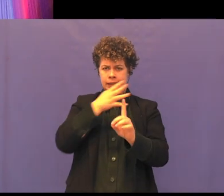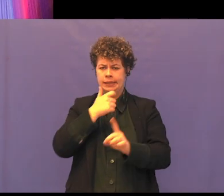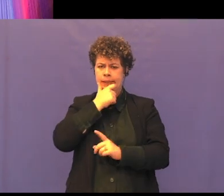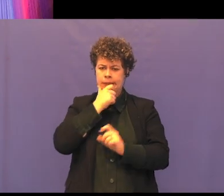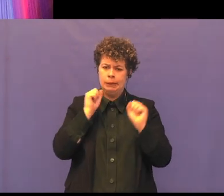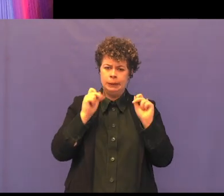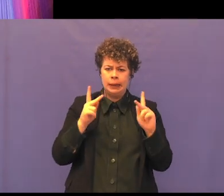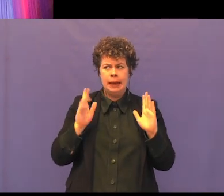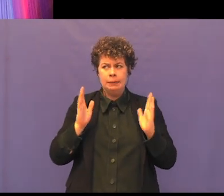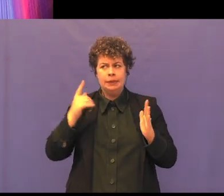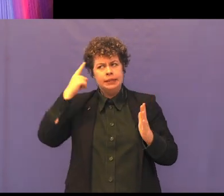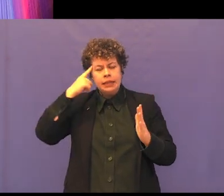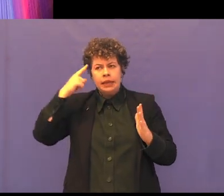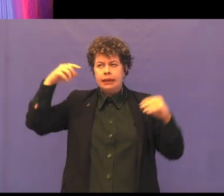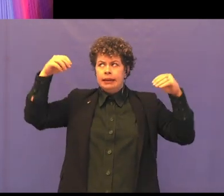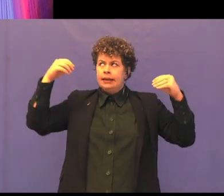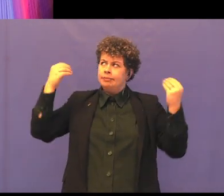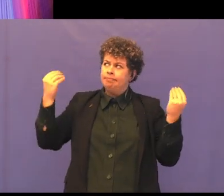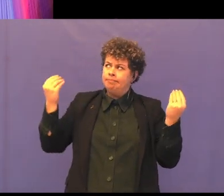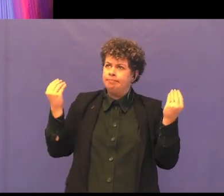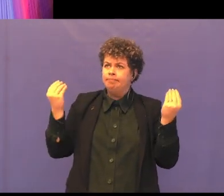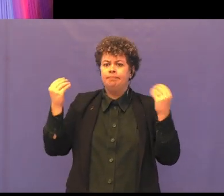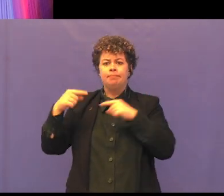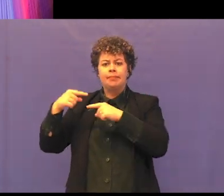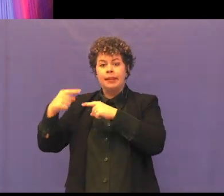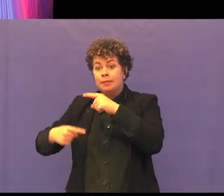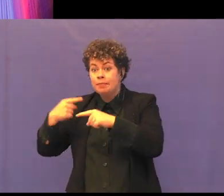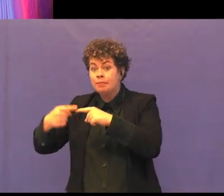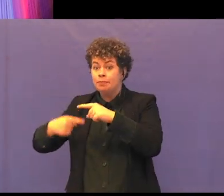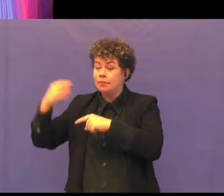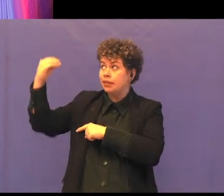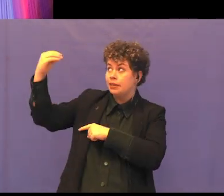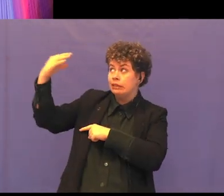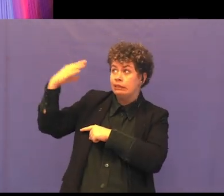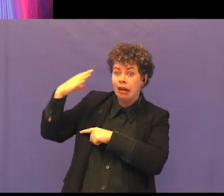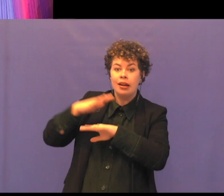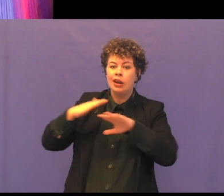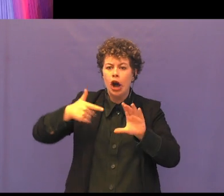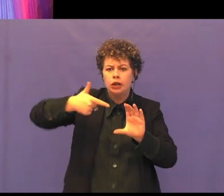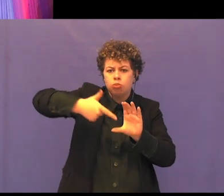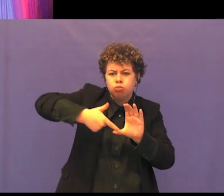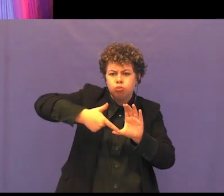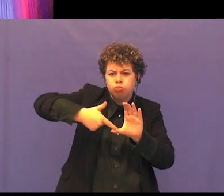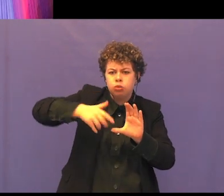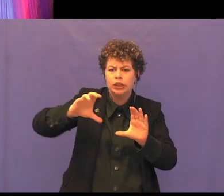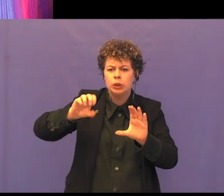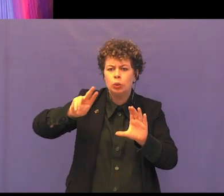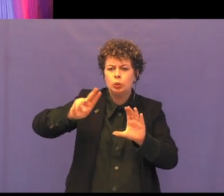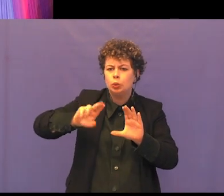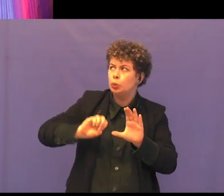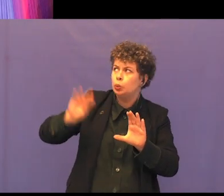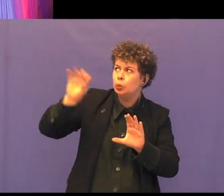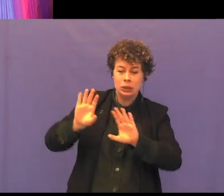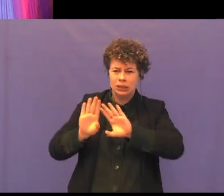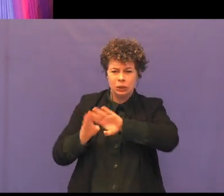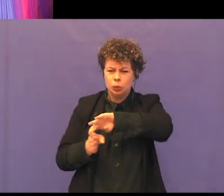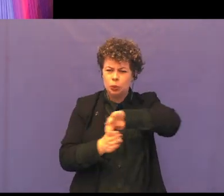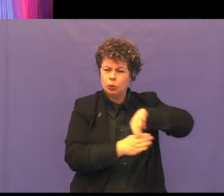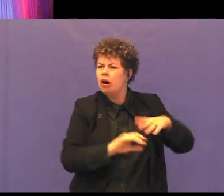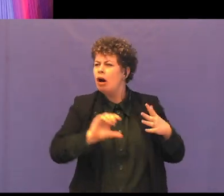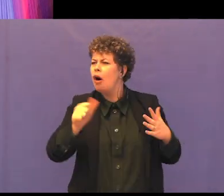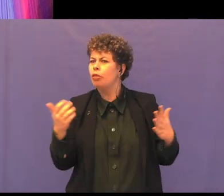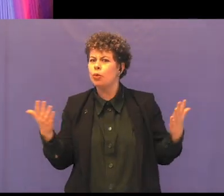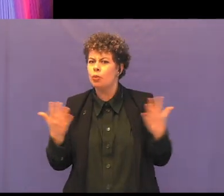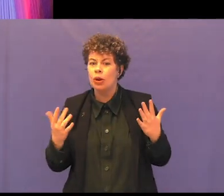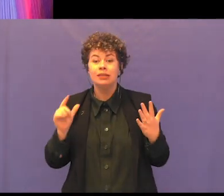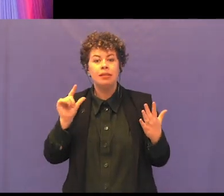human-machine balance? Do we have to think about what we're using for? So gradually this begins to spread. Remember,